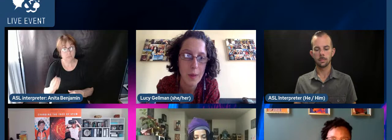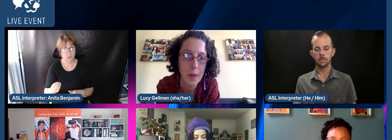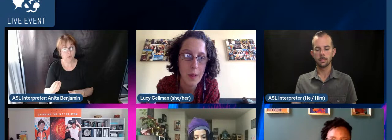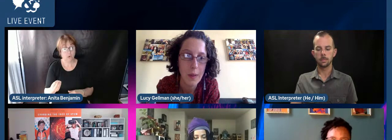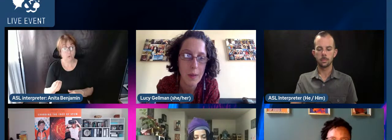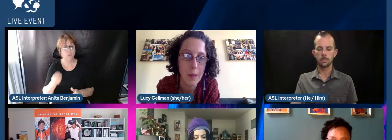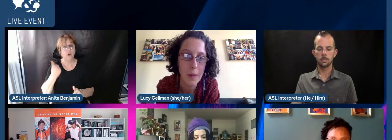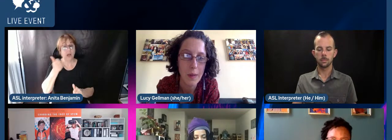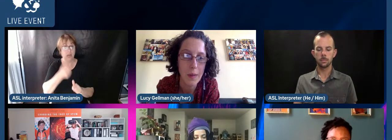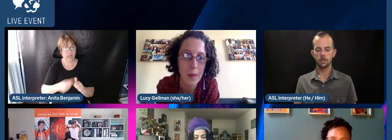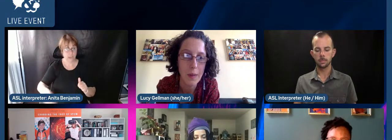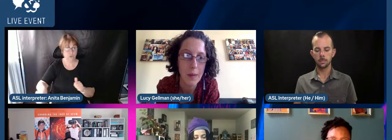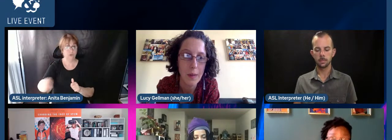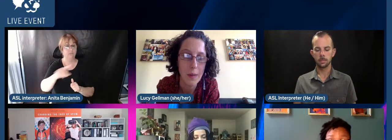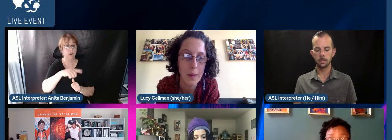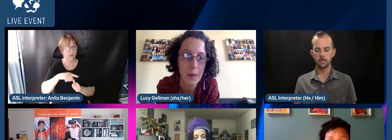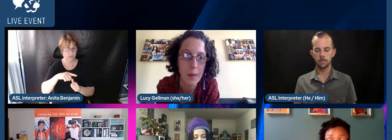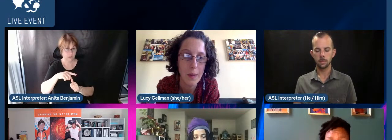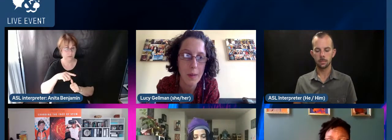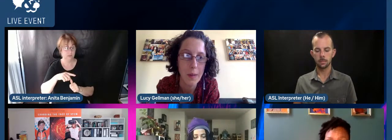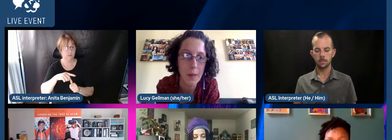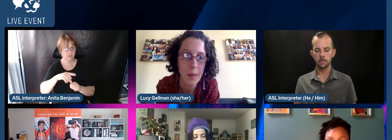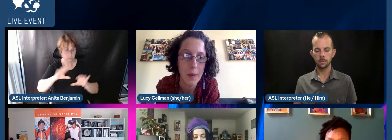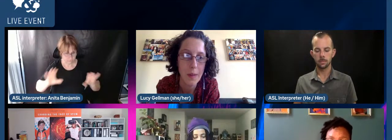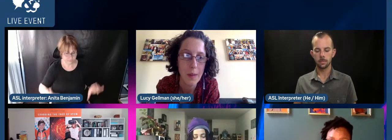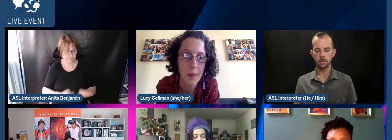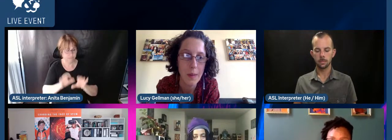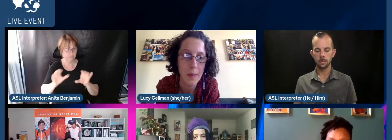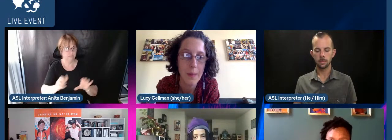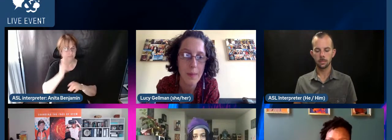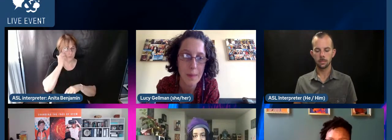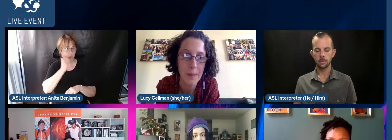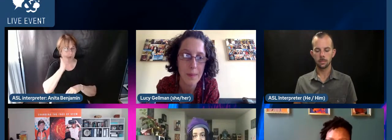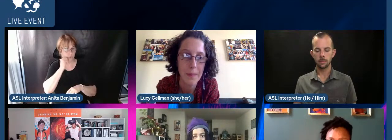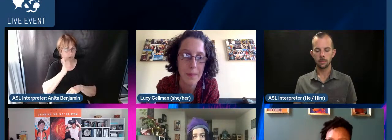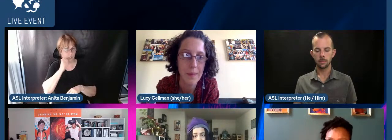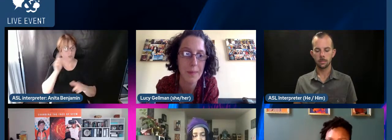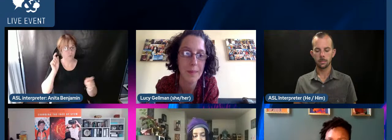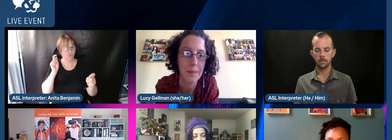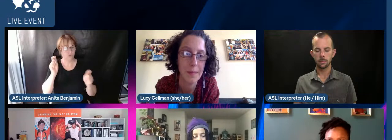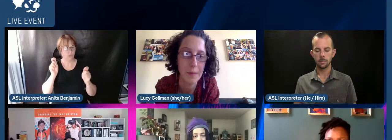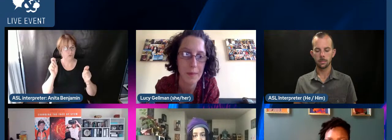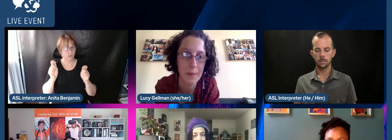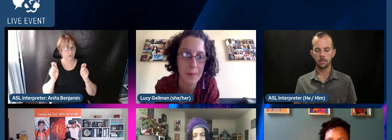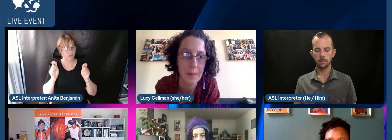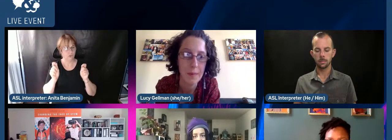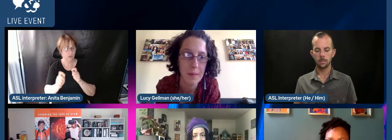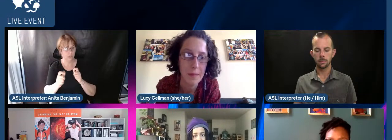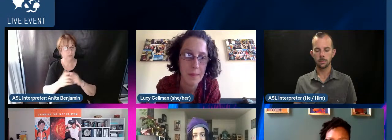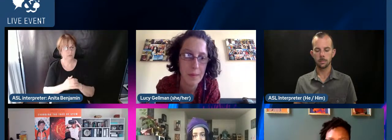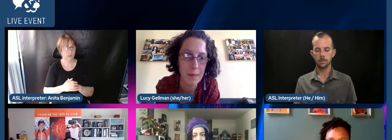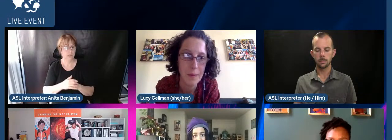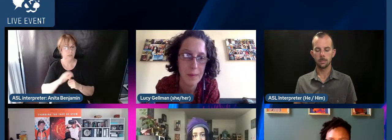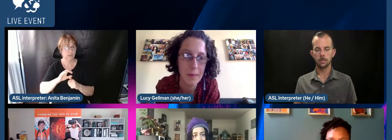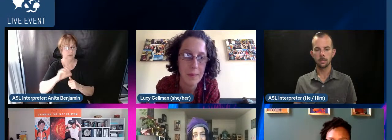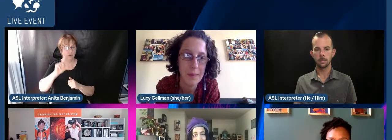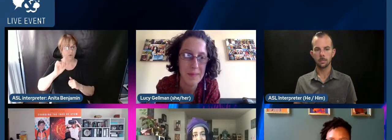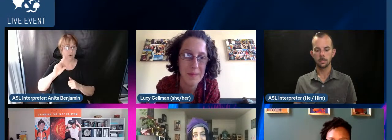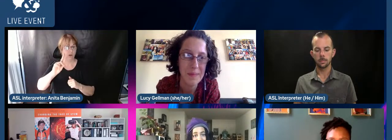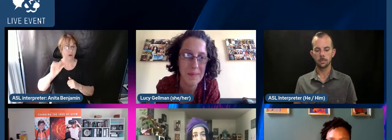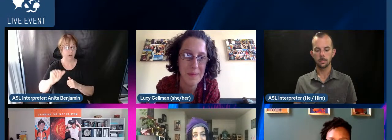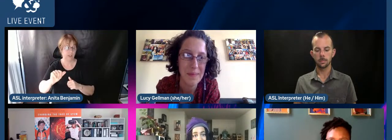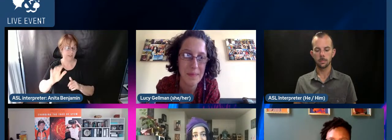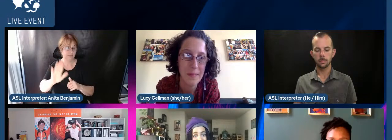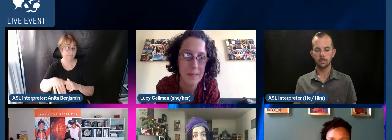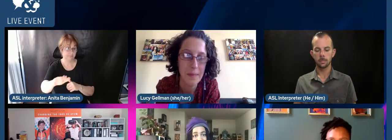each of us are doing our own thing to move this needle Good, Claudia. Listen,